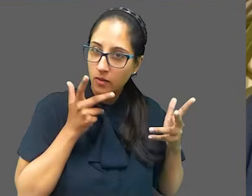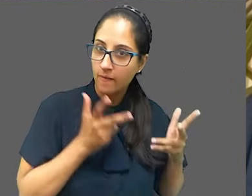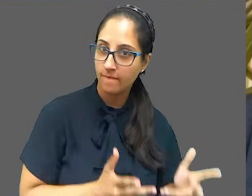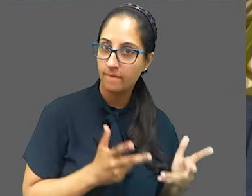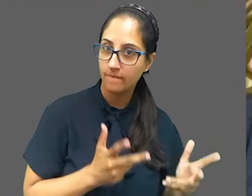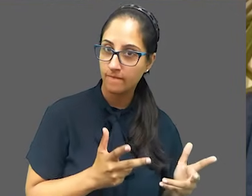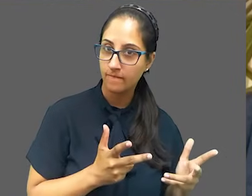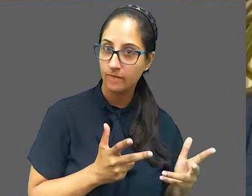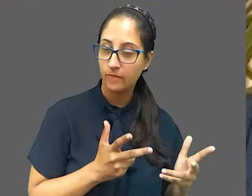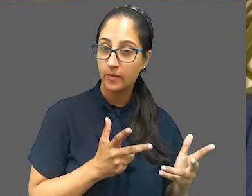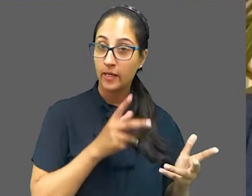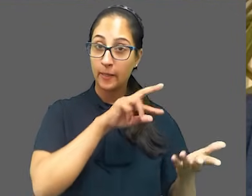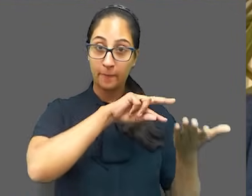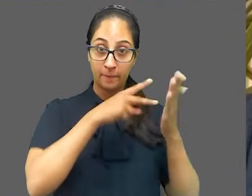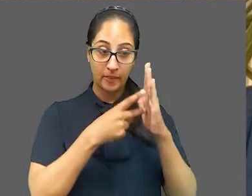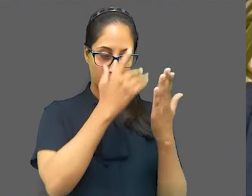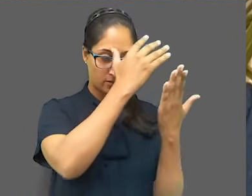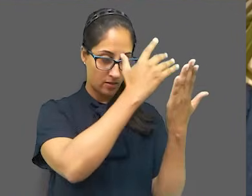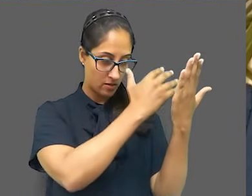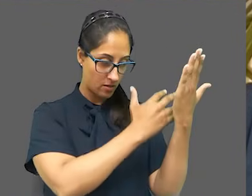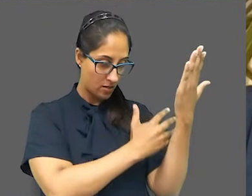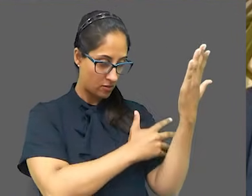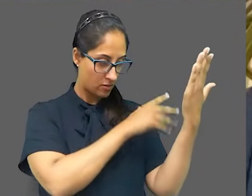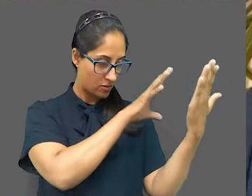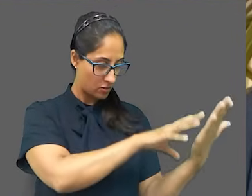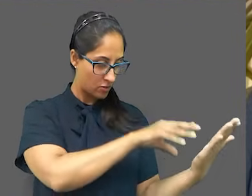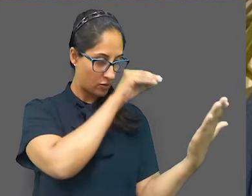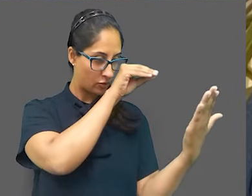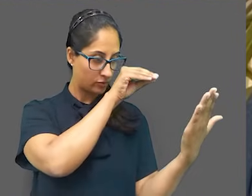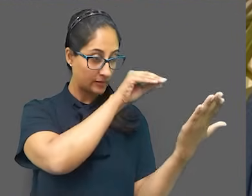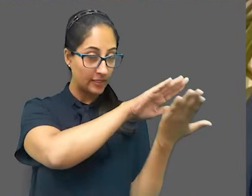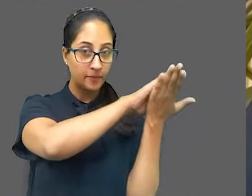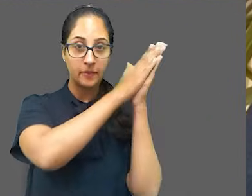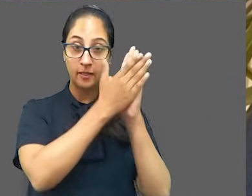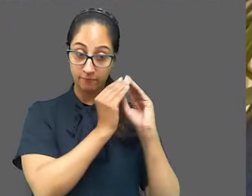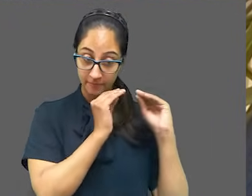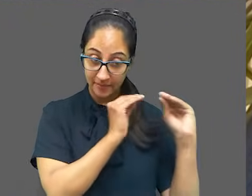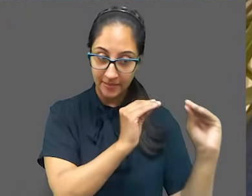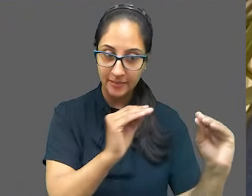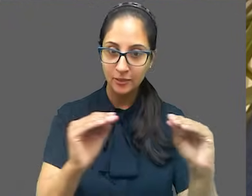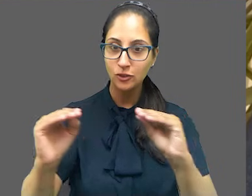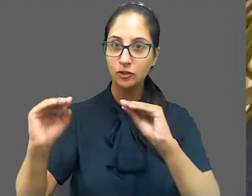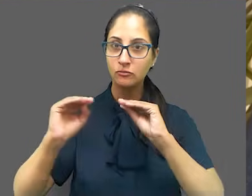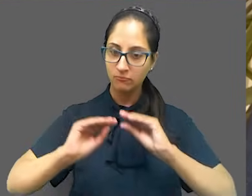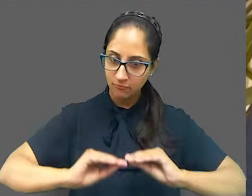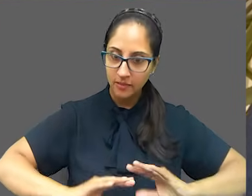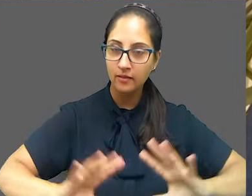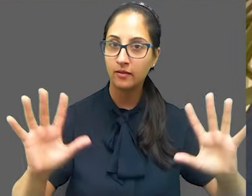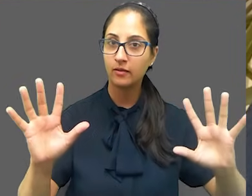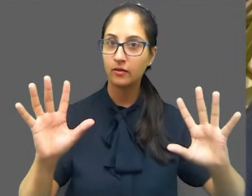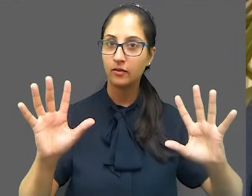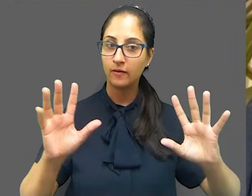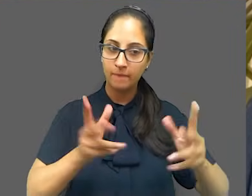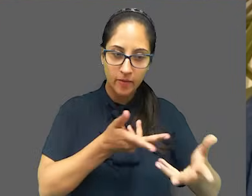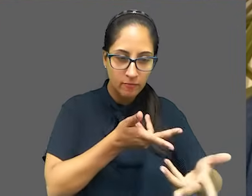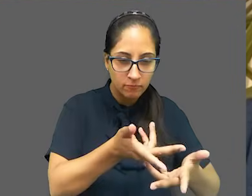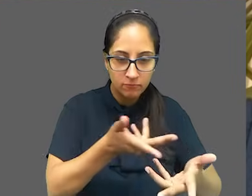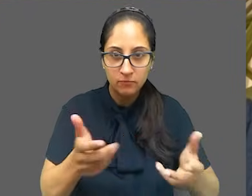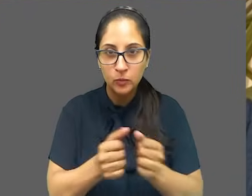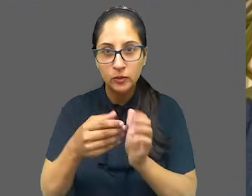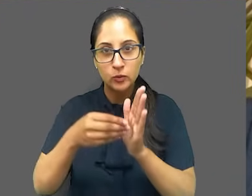to actually cover the materials, but it takes a